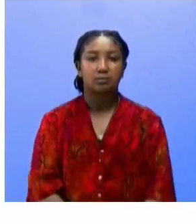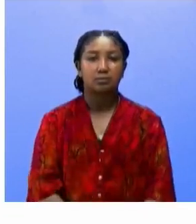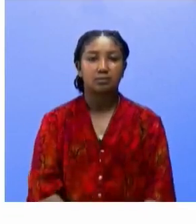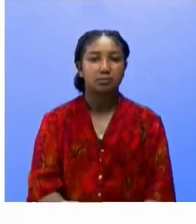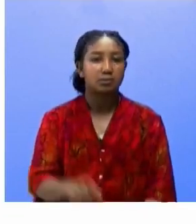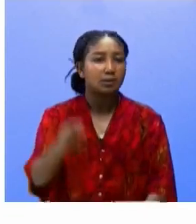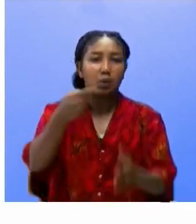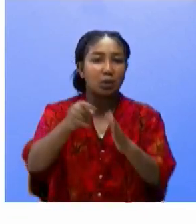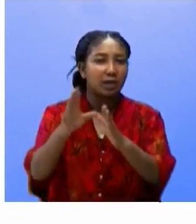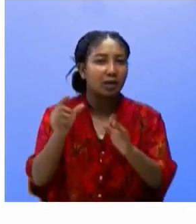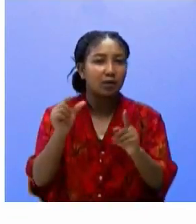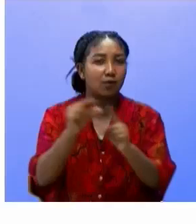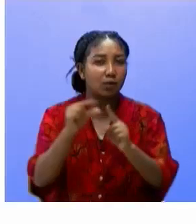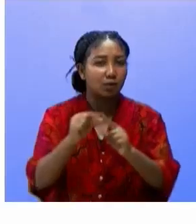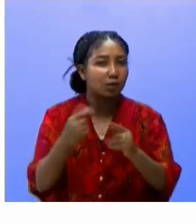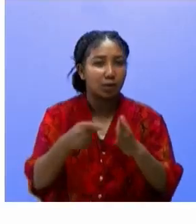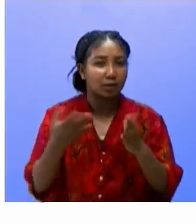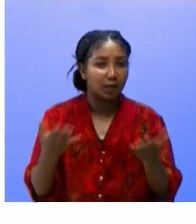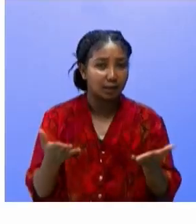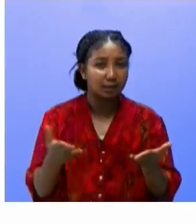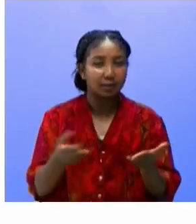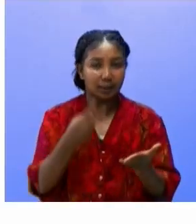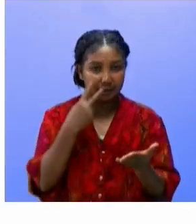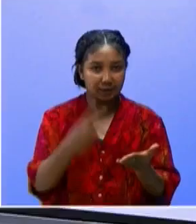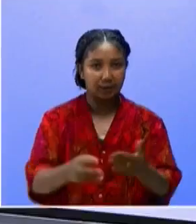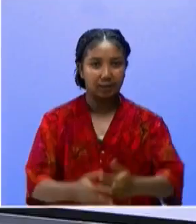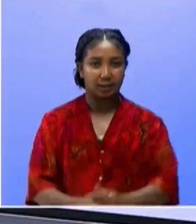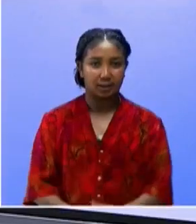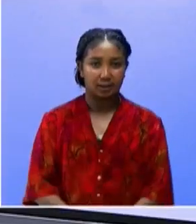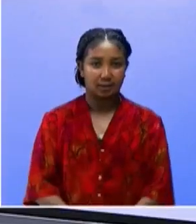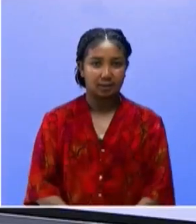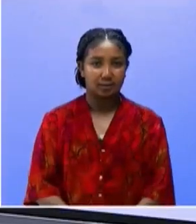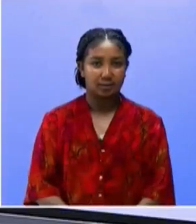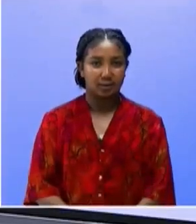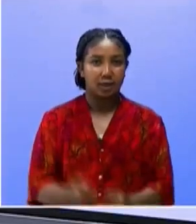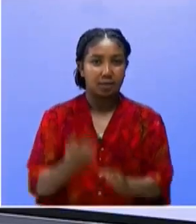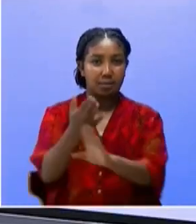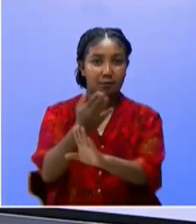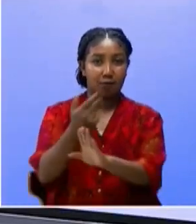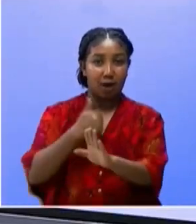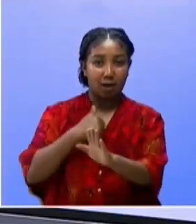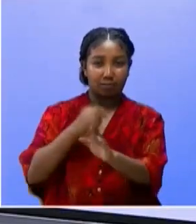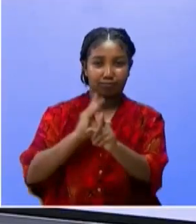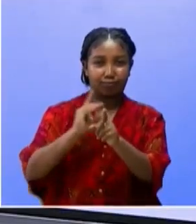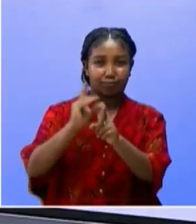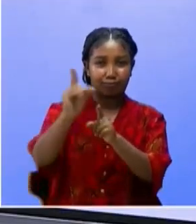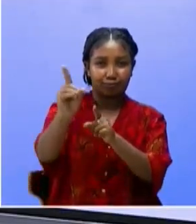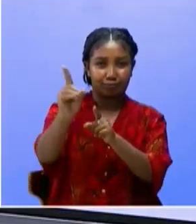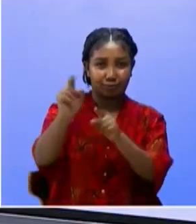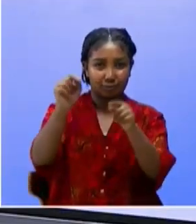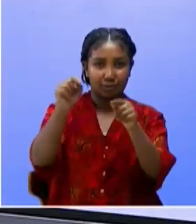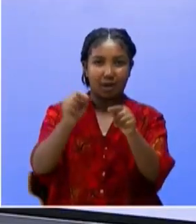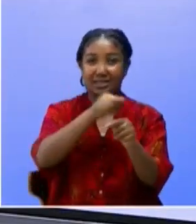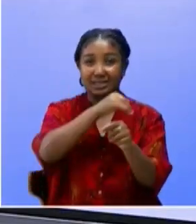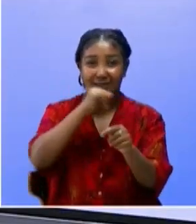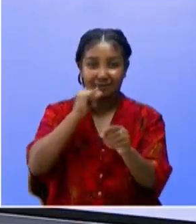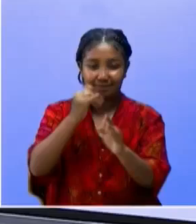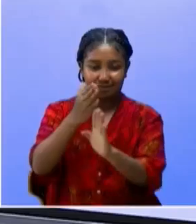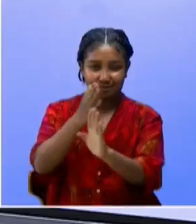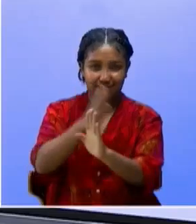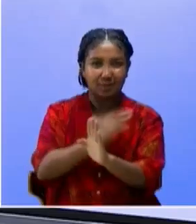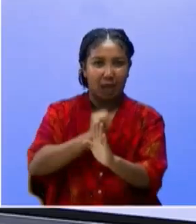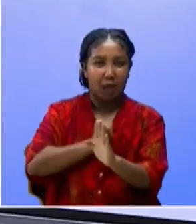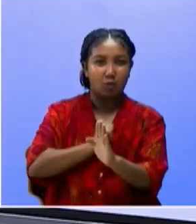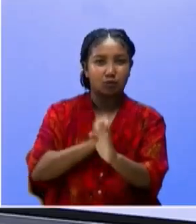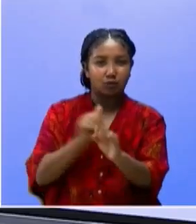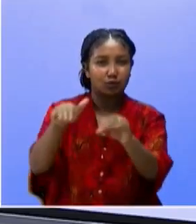What kind of words? Let's see. Before I directly pass on to the adjectives, I want